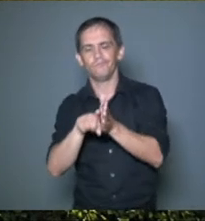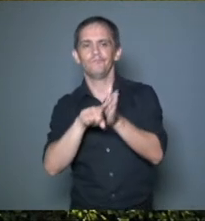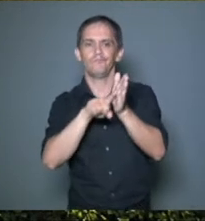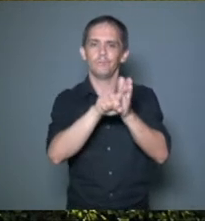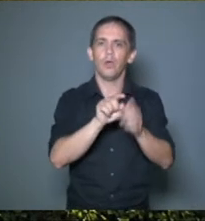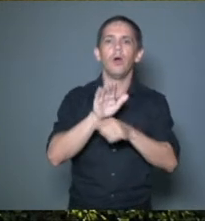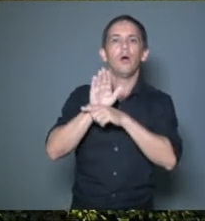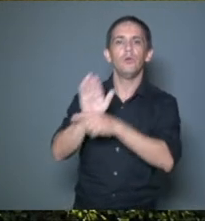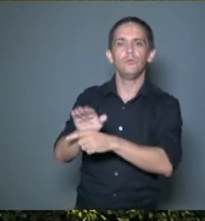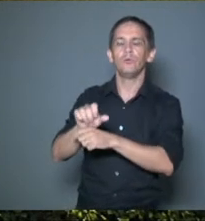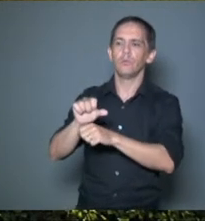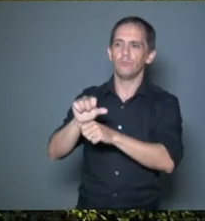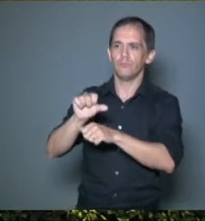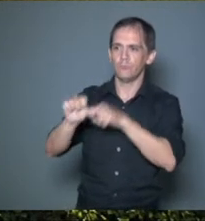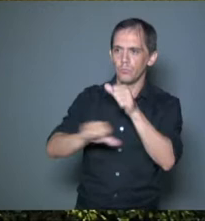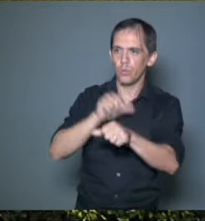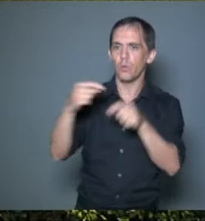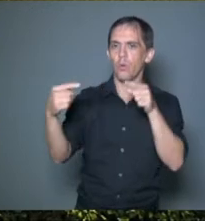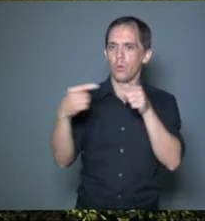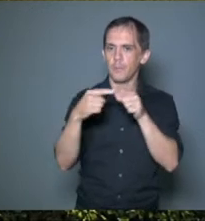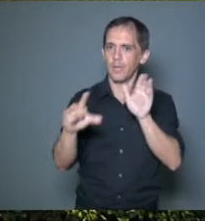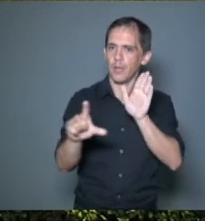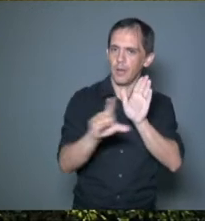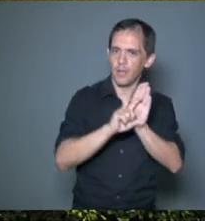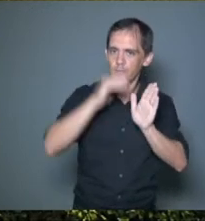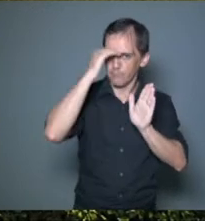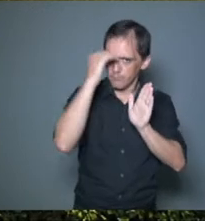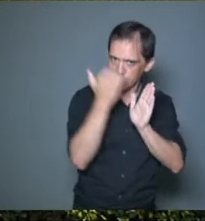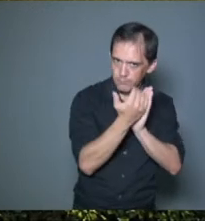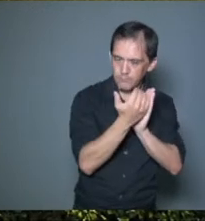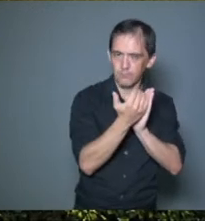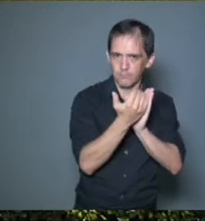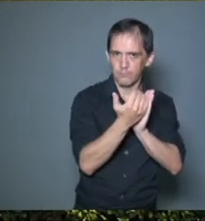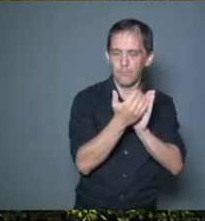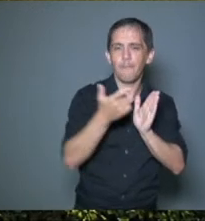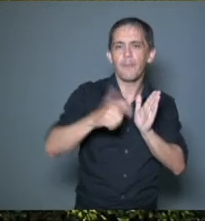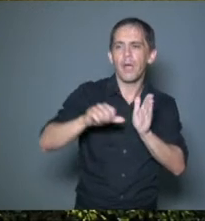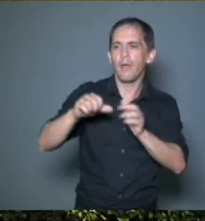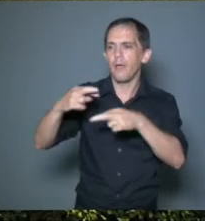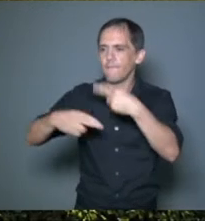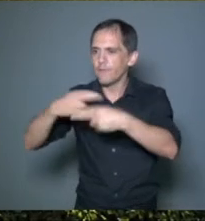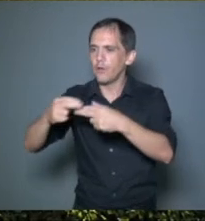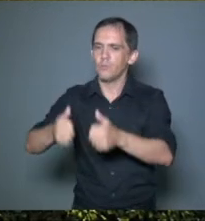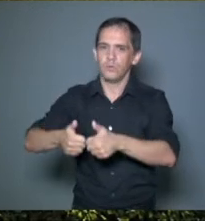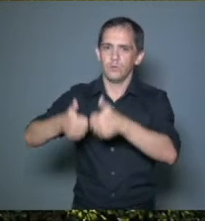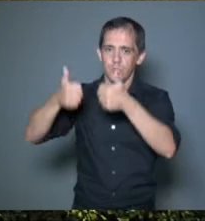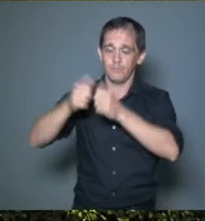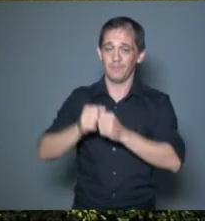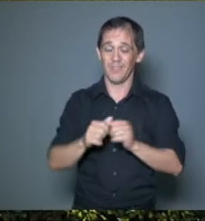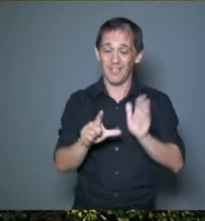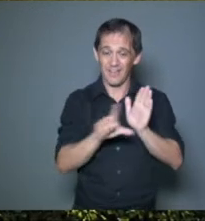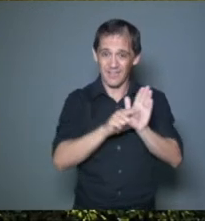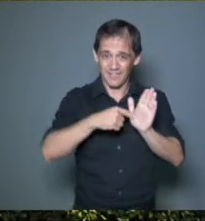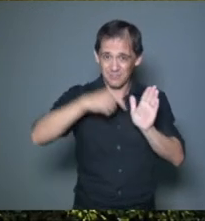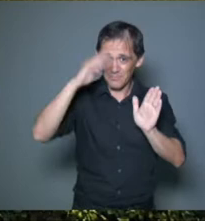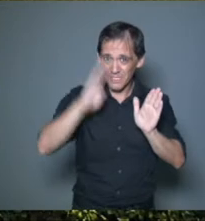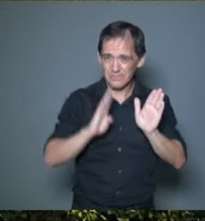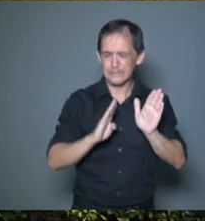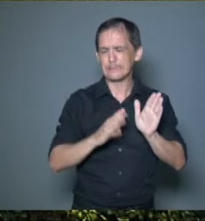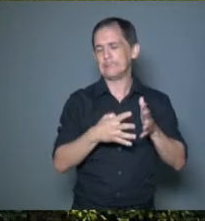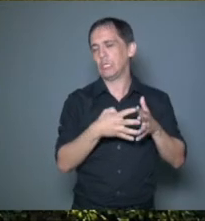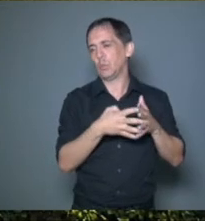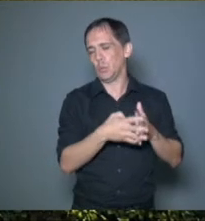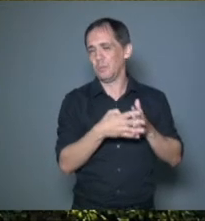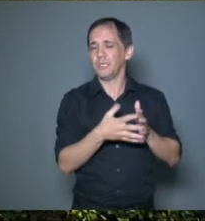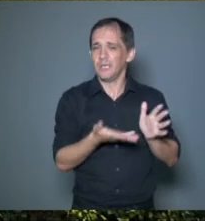year we improve, and we go beyond just complying with the legislation, which is already something